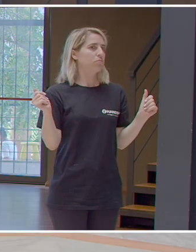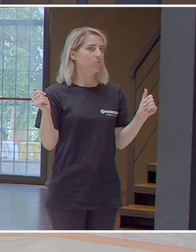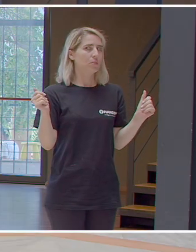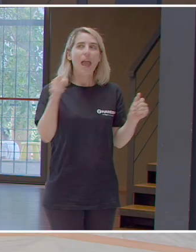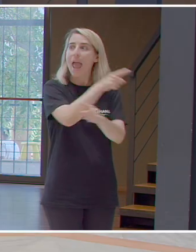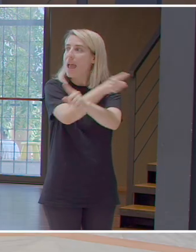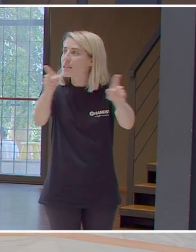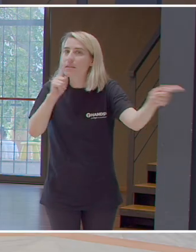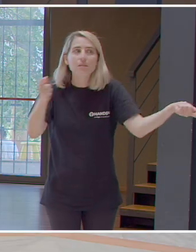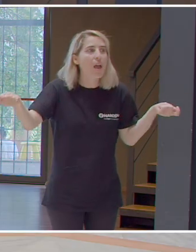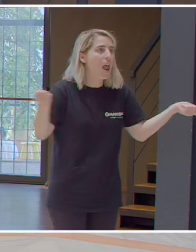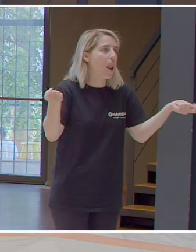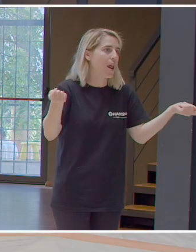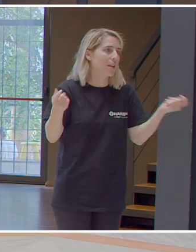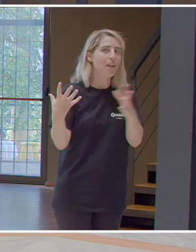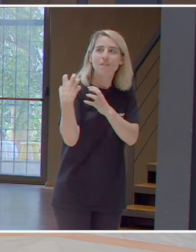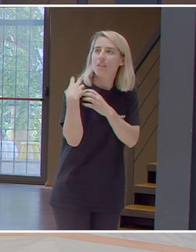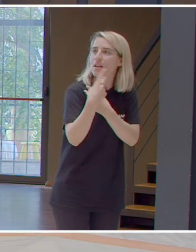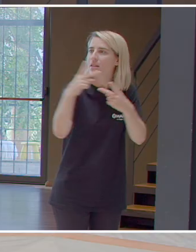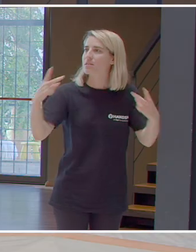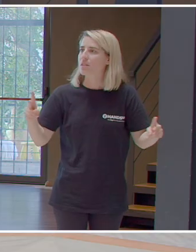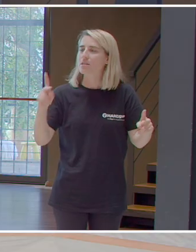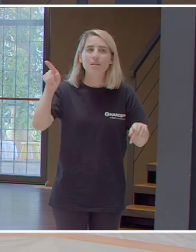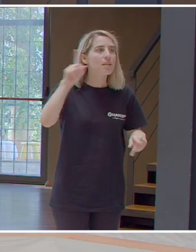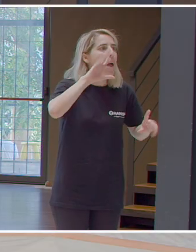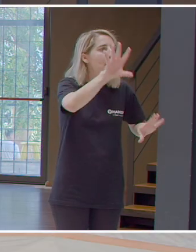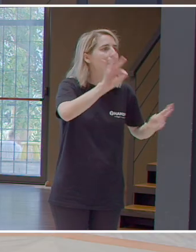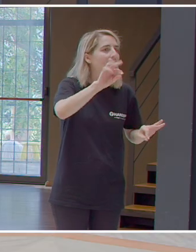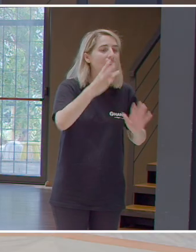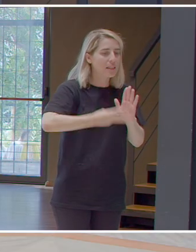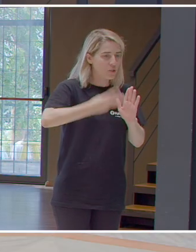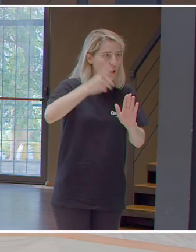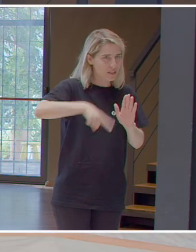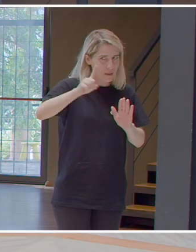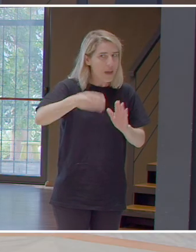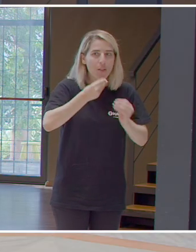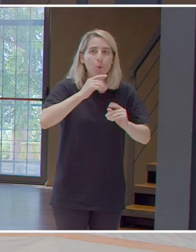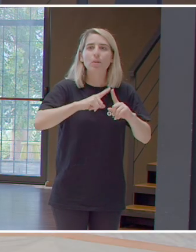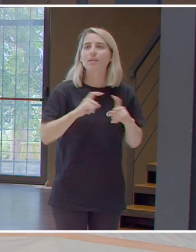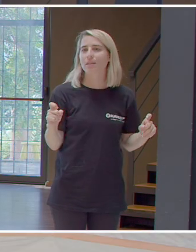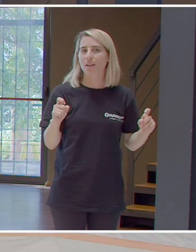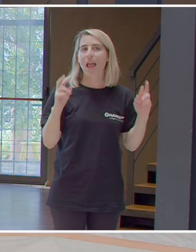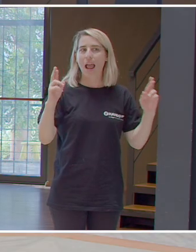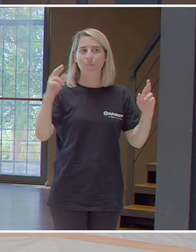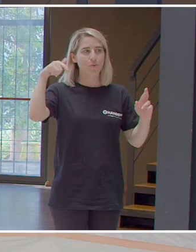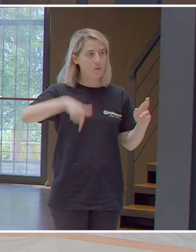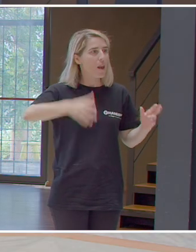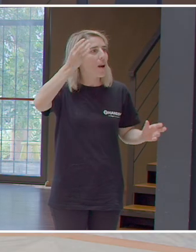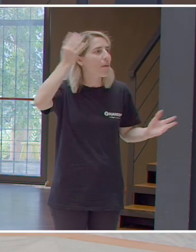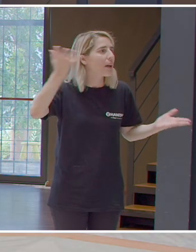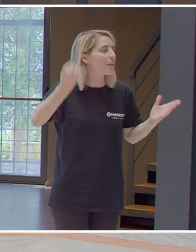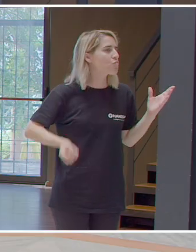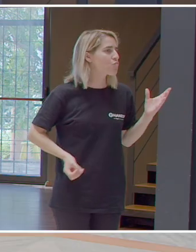You control your nutrition and you can choose what you eat 3 times a day. And I hope you learned something new. I